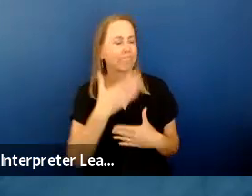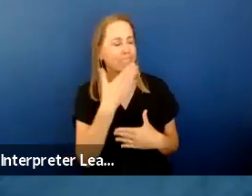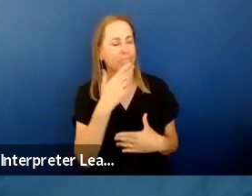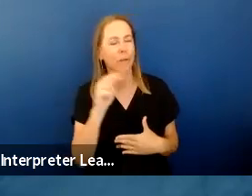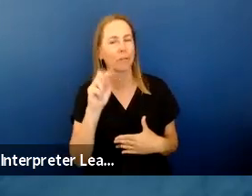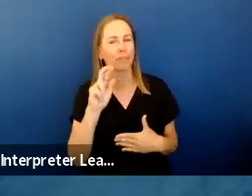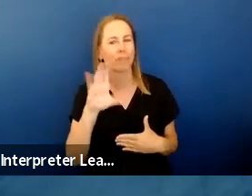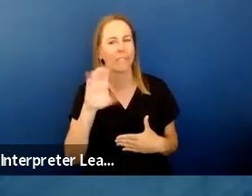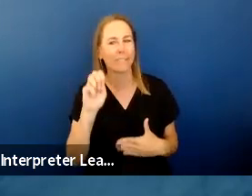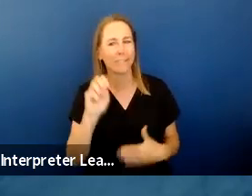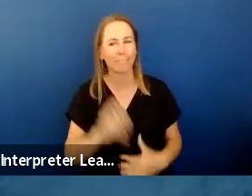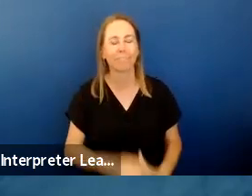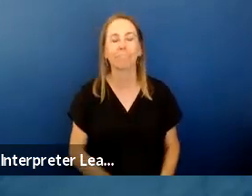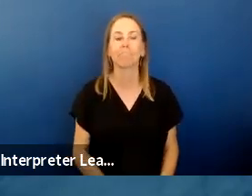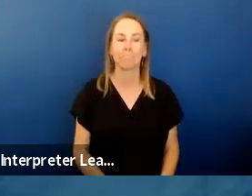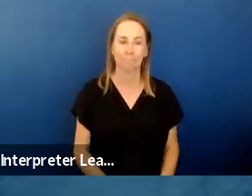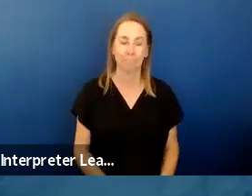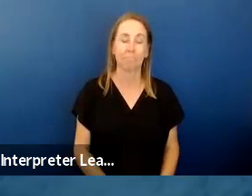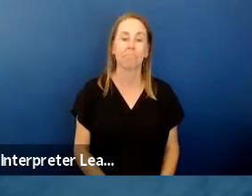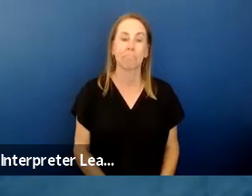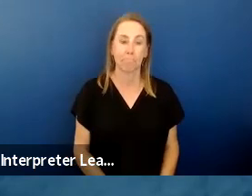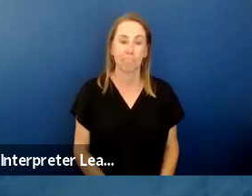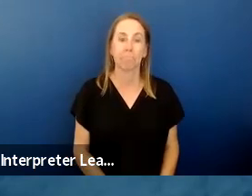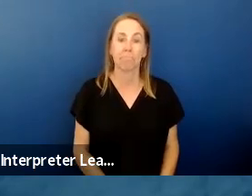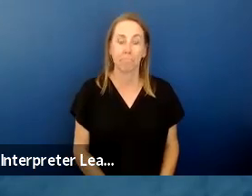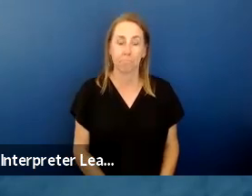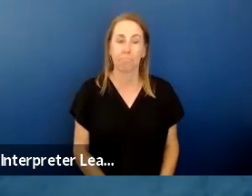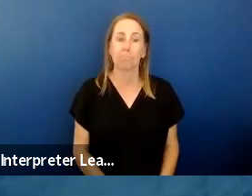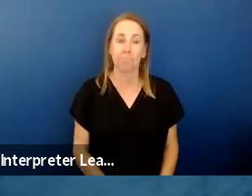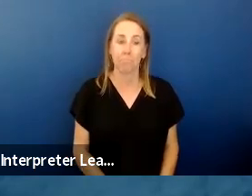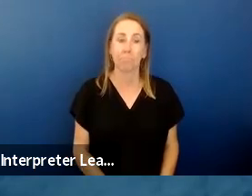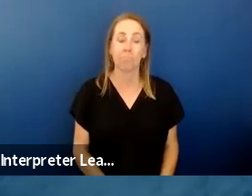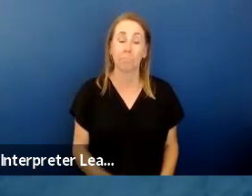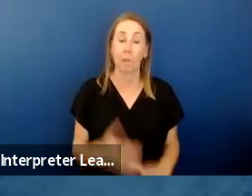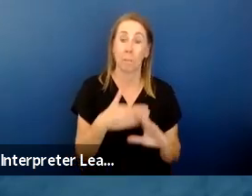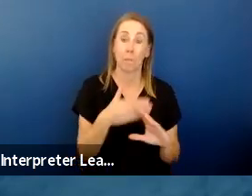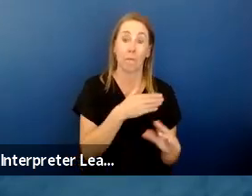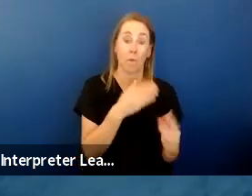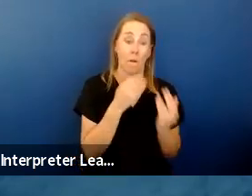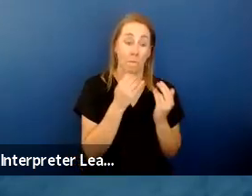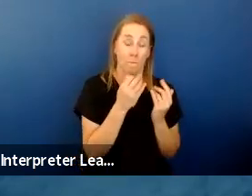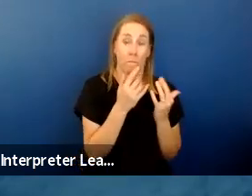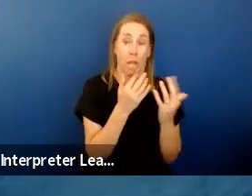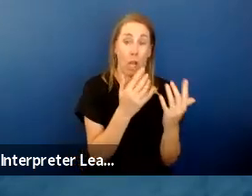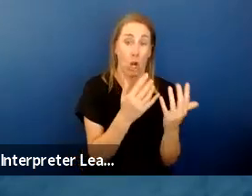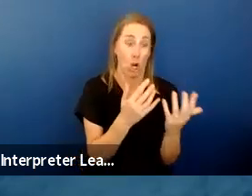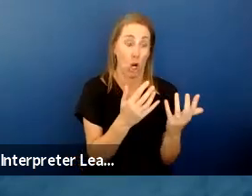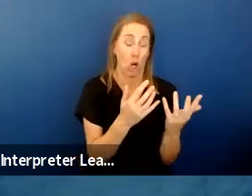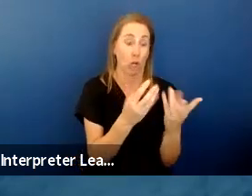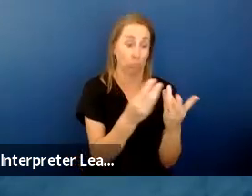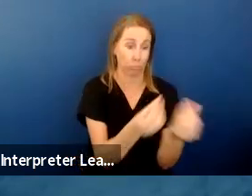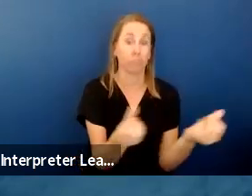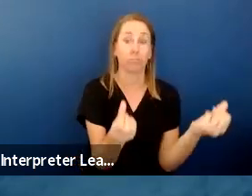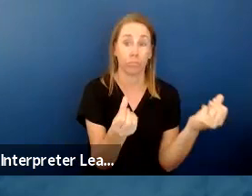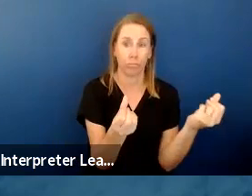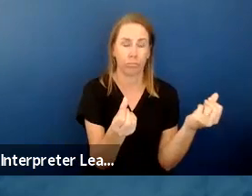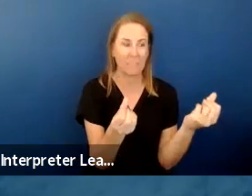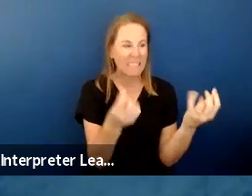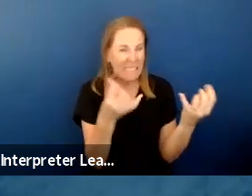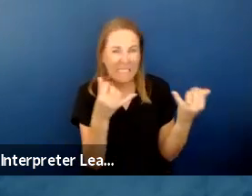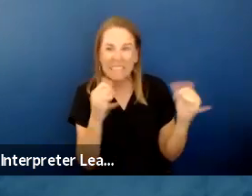appreciate it. So after and even prior to a wildfire being fully contained, there's going to be an increased risk to flooding